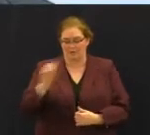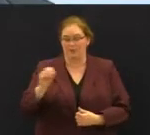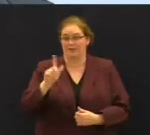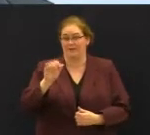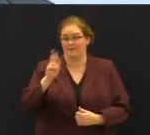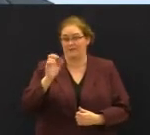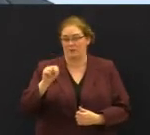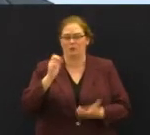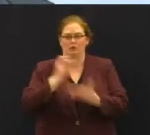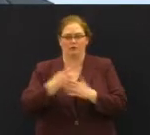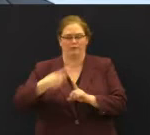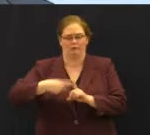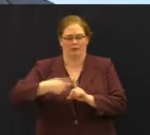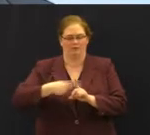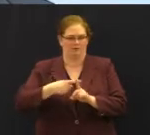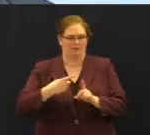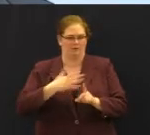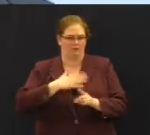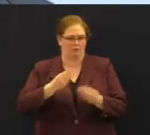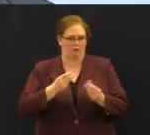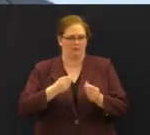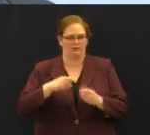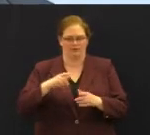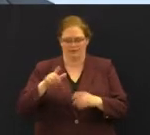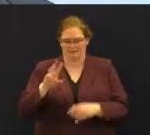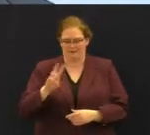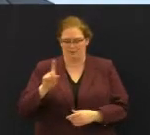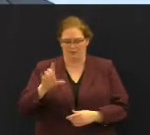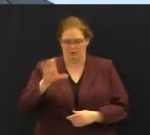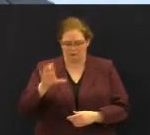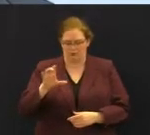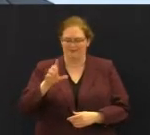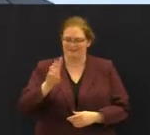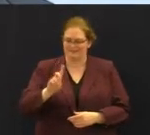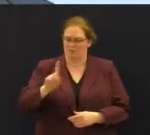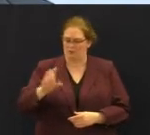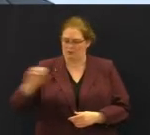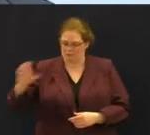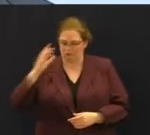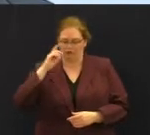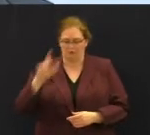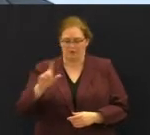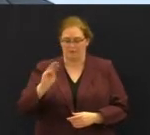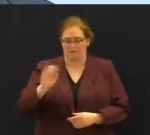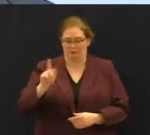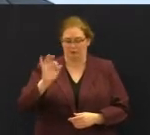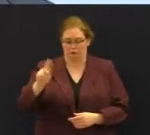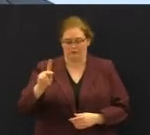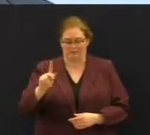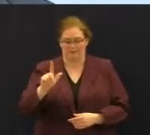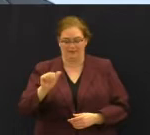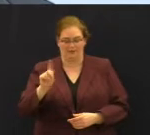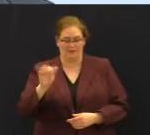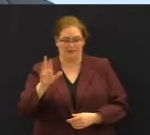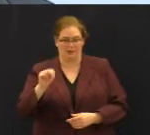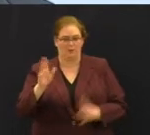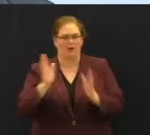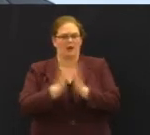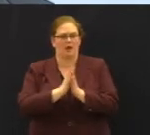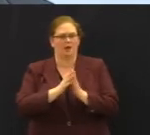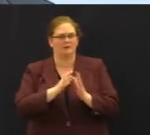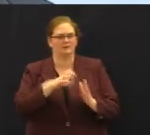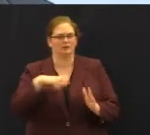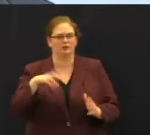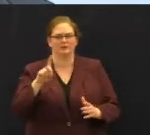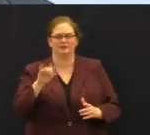approved the rental of the county property located at 6100 Mill Creek Road in Levittown. And I am going to ask Commissioner DiGirolamo